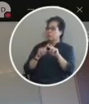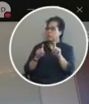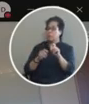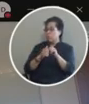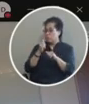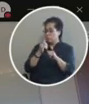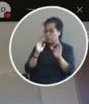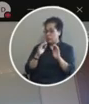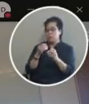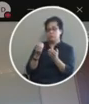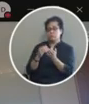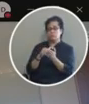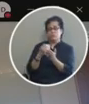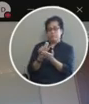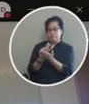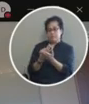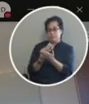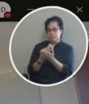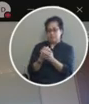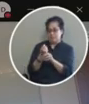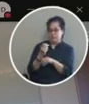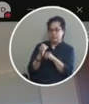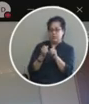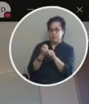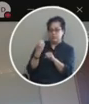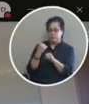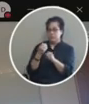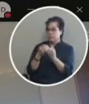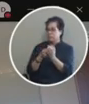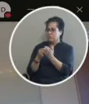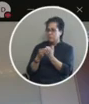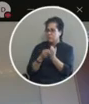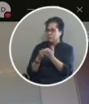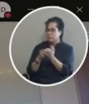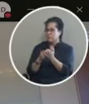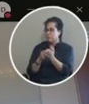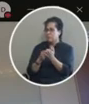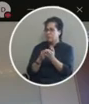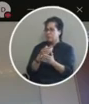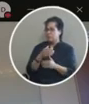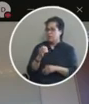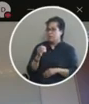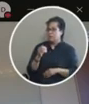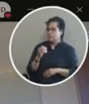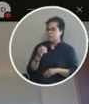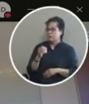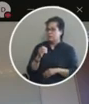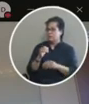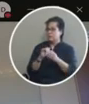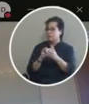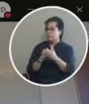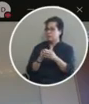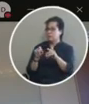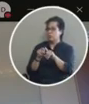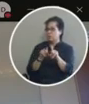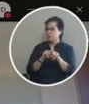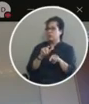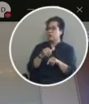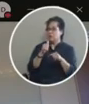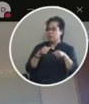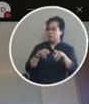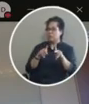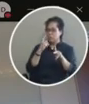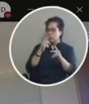to the refinancing that we did a couple years ago, refinancing that balloon payment. There's also another opportunity